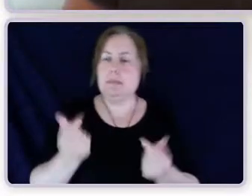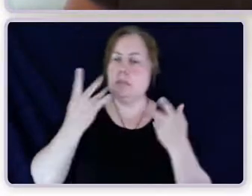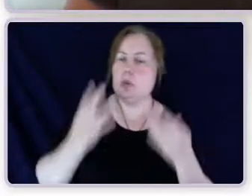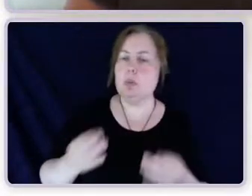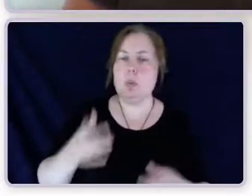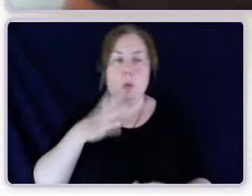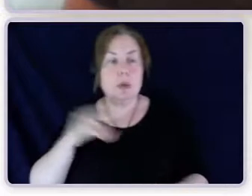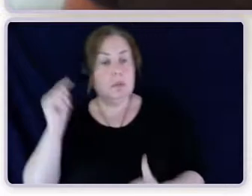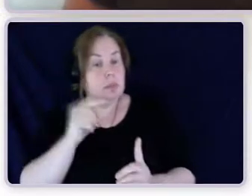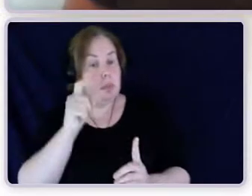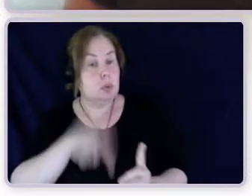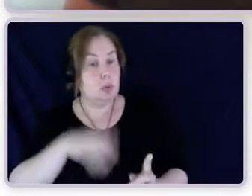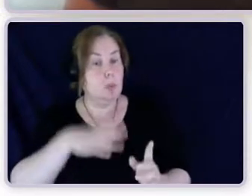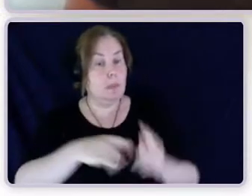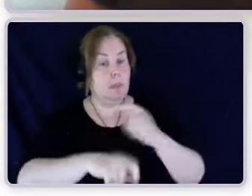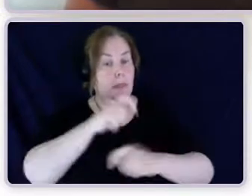plan nominee or not.